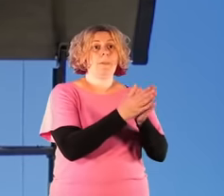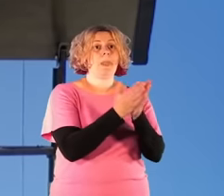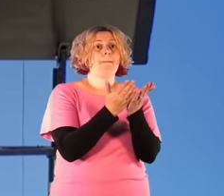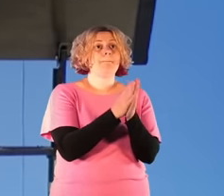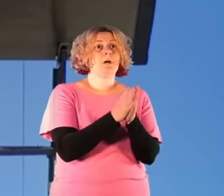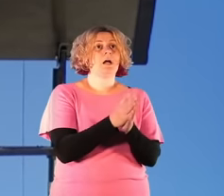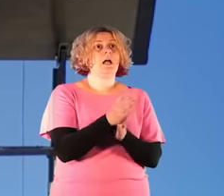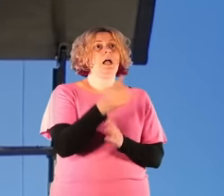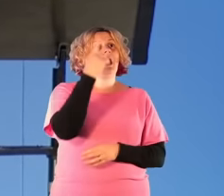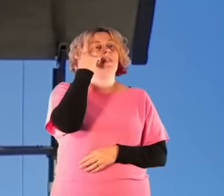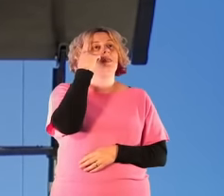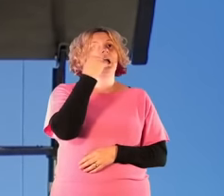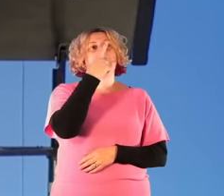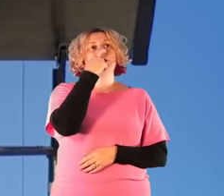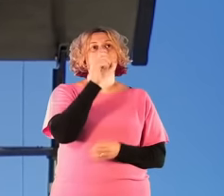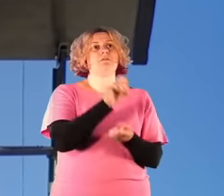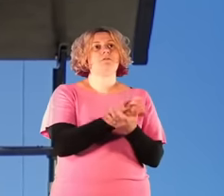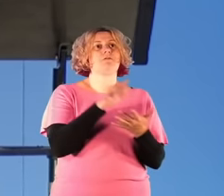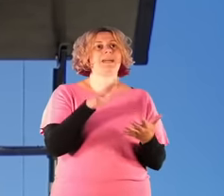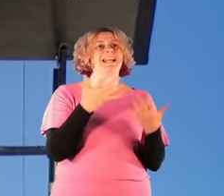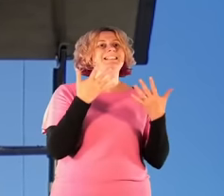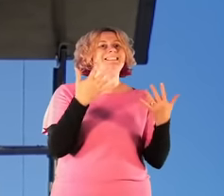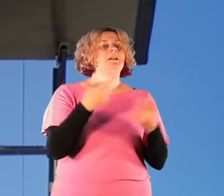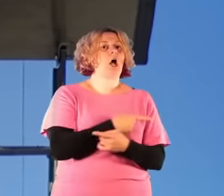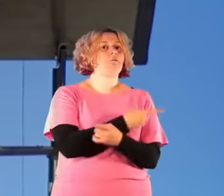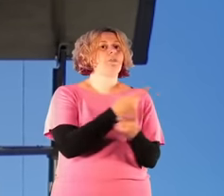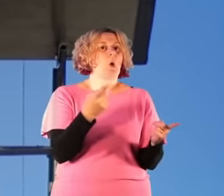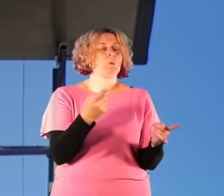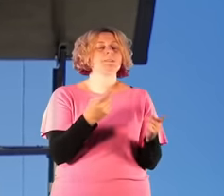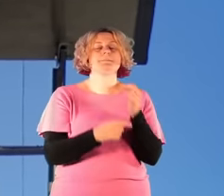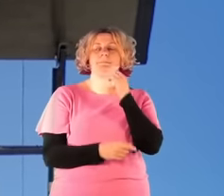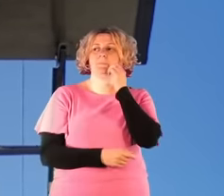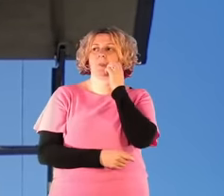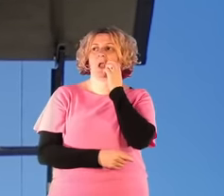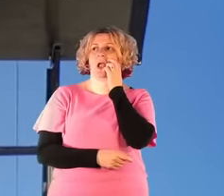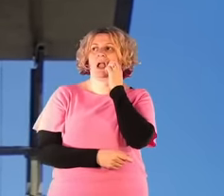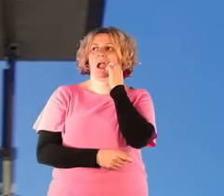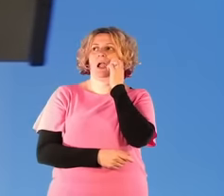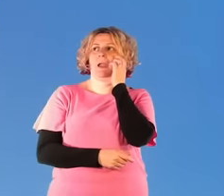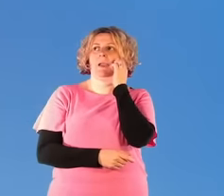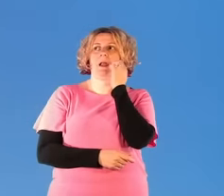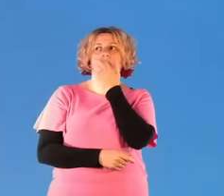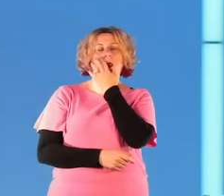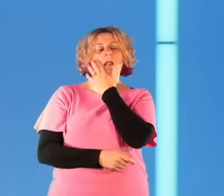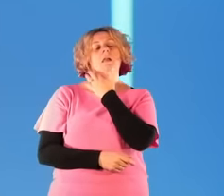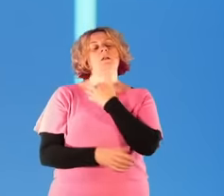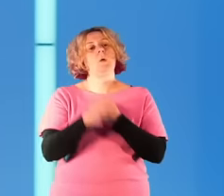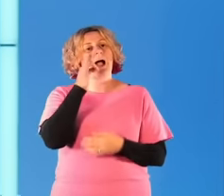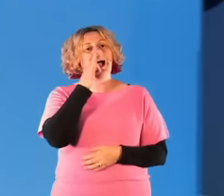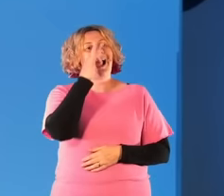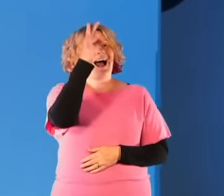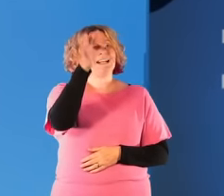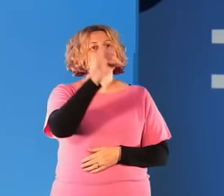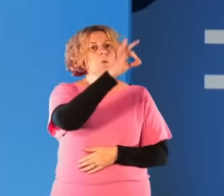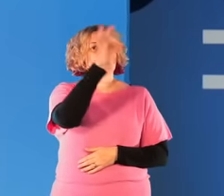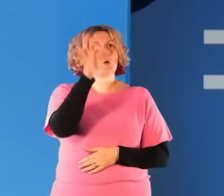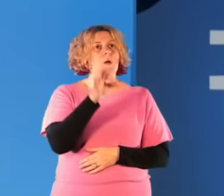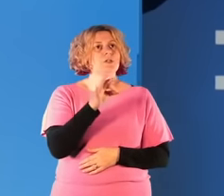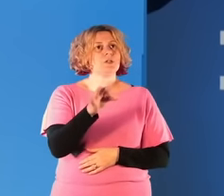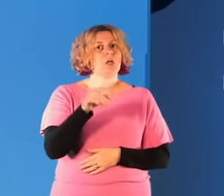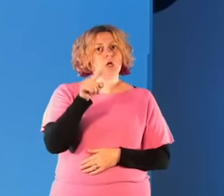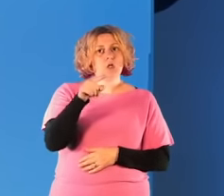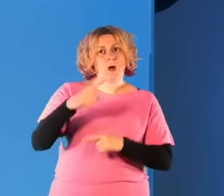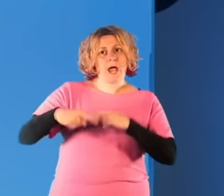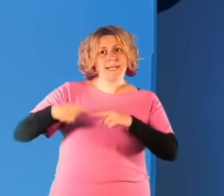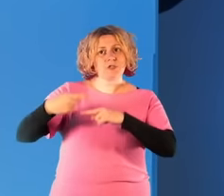free from 10 of those as well. But as I close, let me ask you a question. Bear in mind you are an eternal being. Where will you be